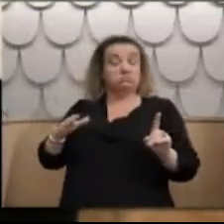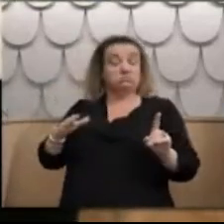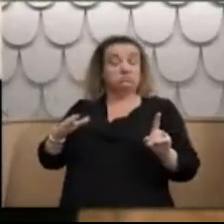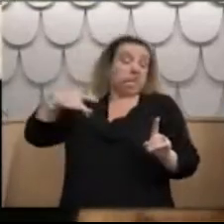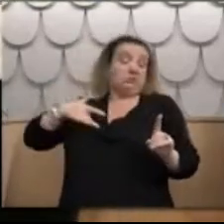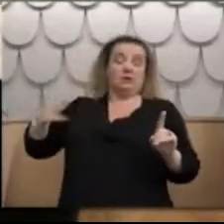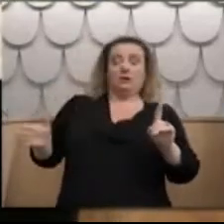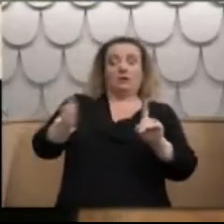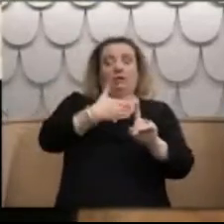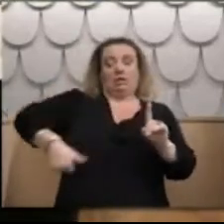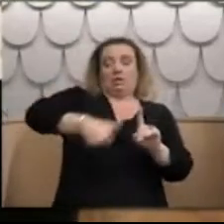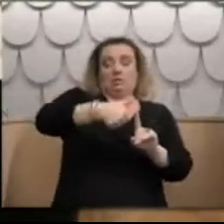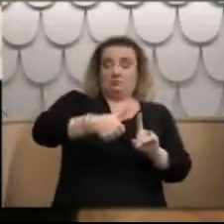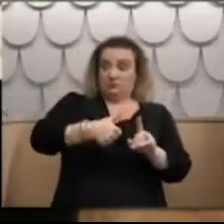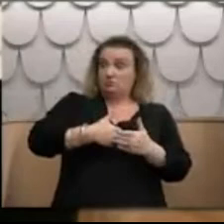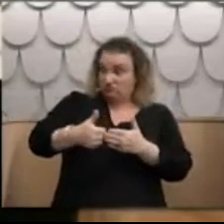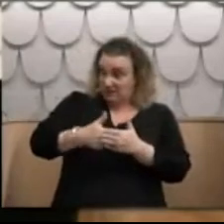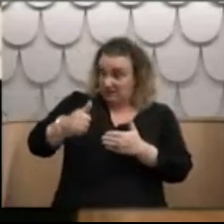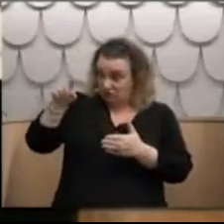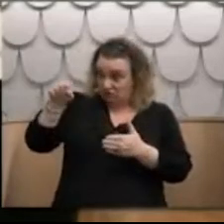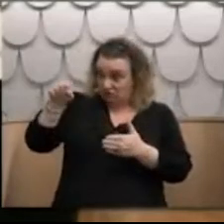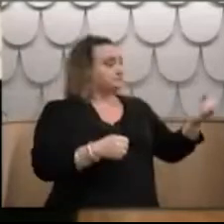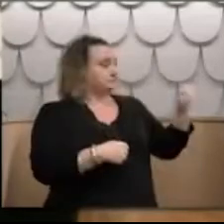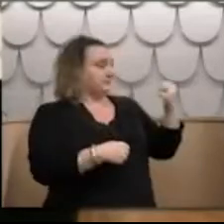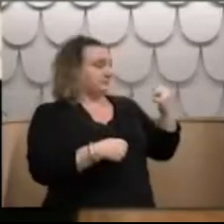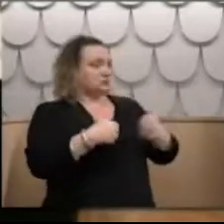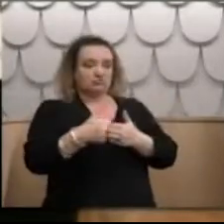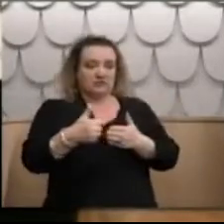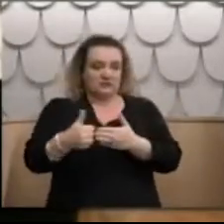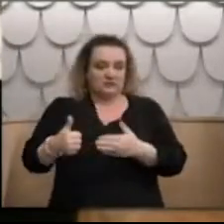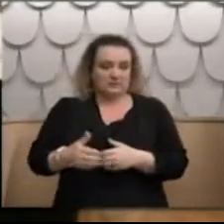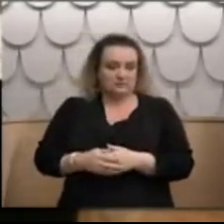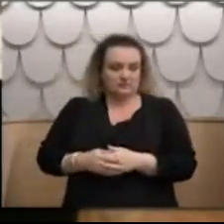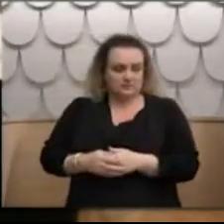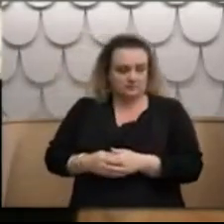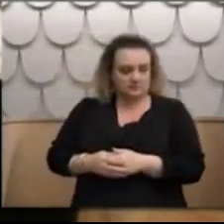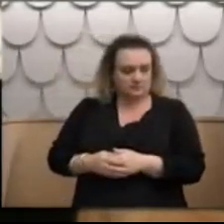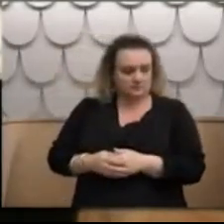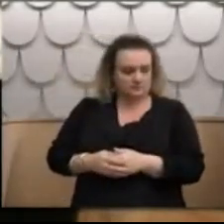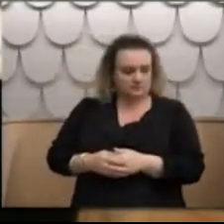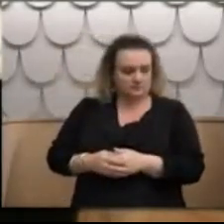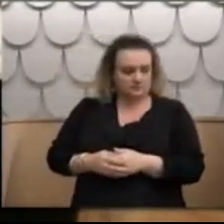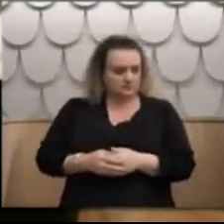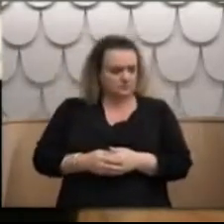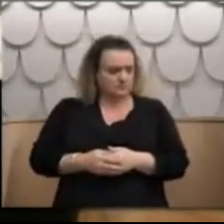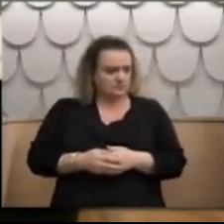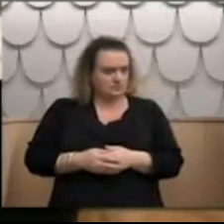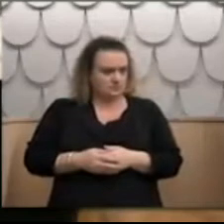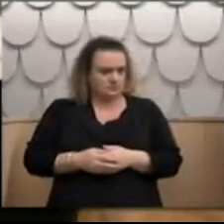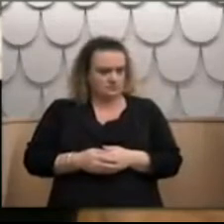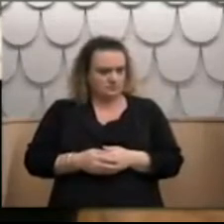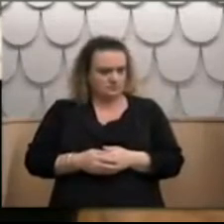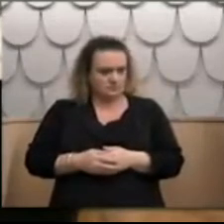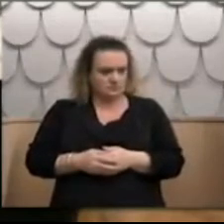is that right, Donald? Yeah, while I was there. Yeah. And you would see that happening to other Māori boys. Yeah, I did. And